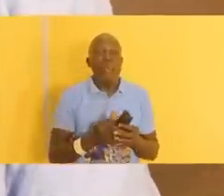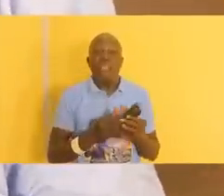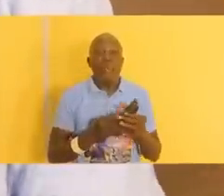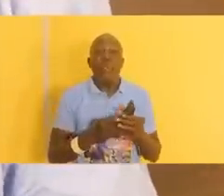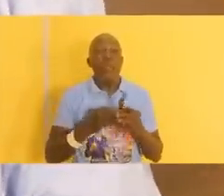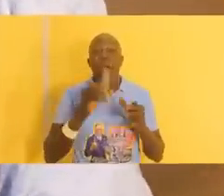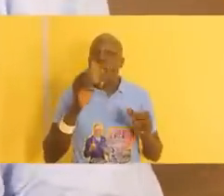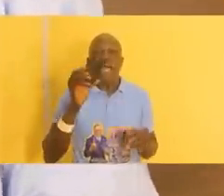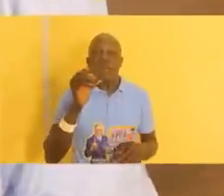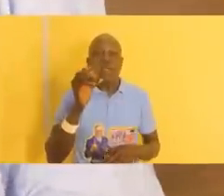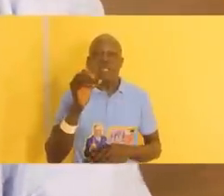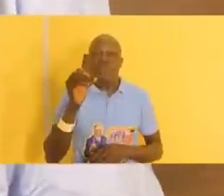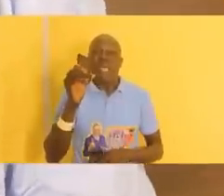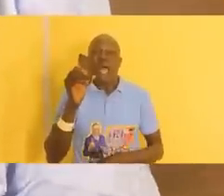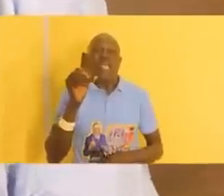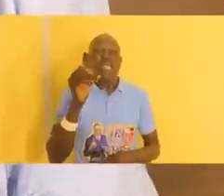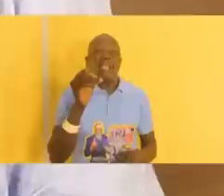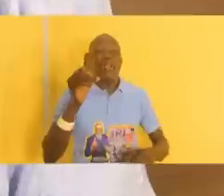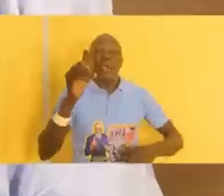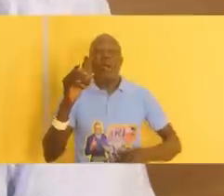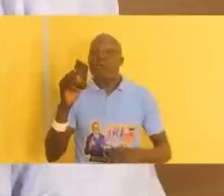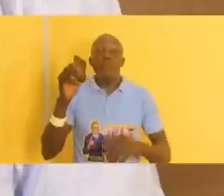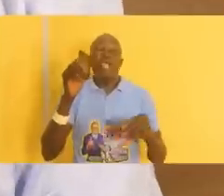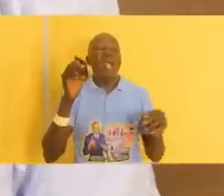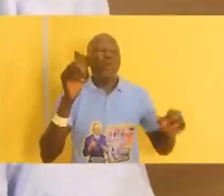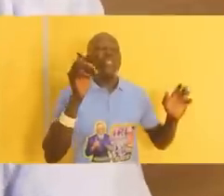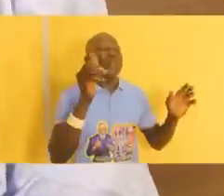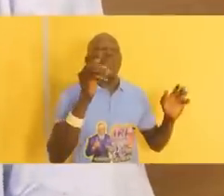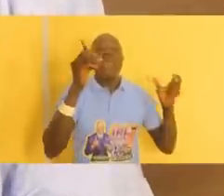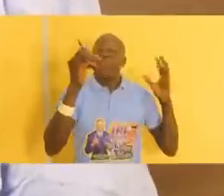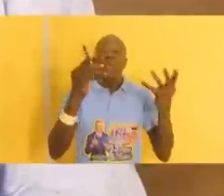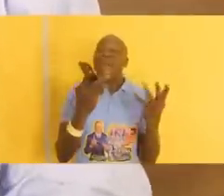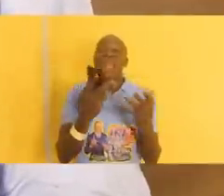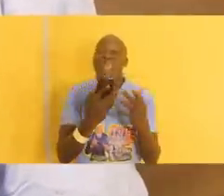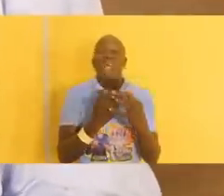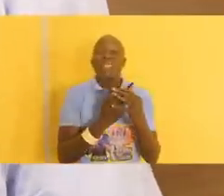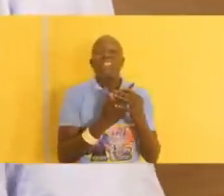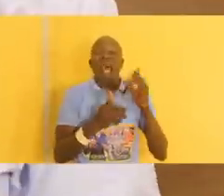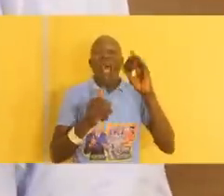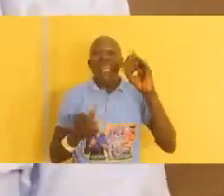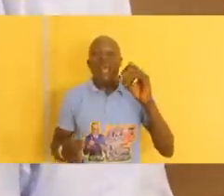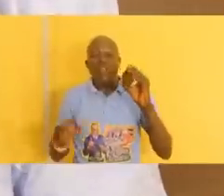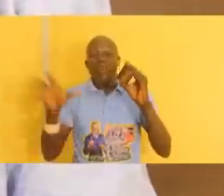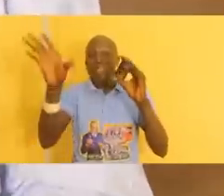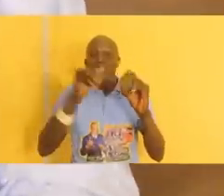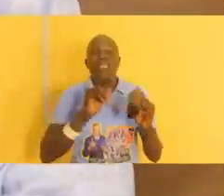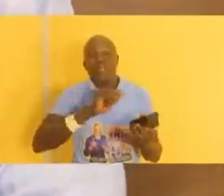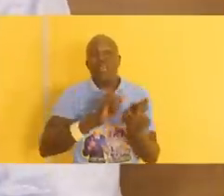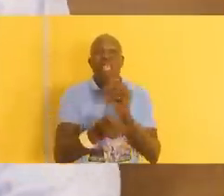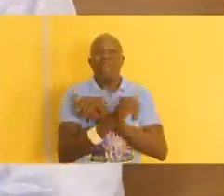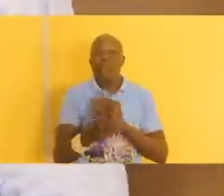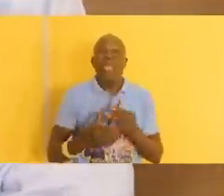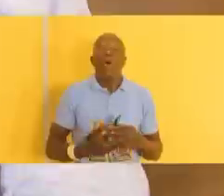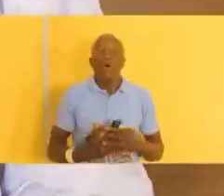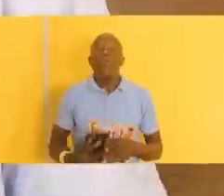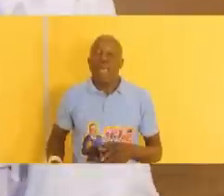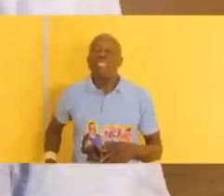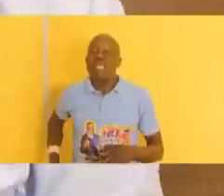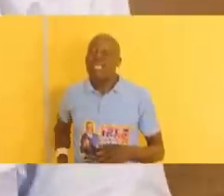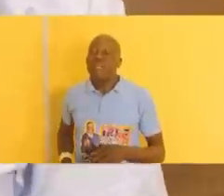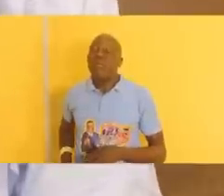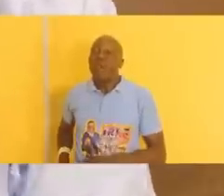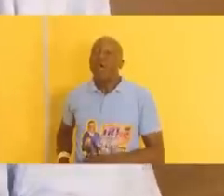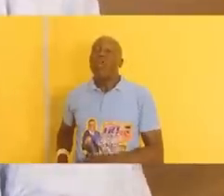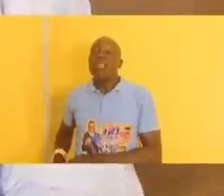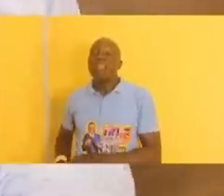ro pe ta ra ra ta se di problem help me jamu jara ko tun mo bo ala ko ko ko le ka